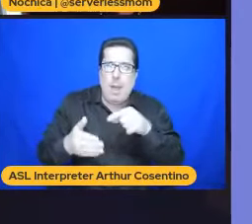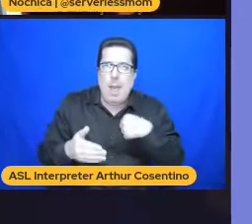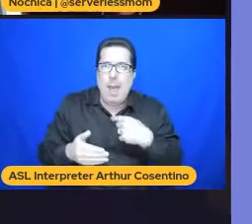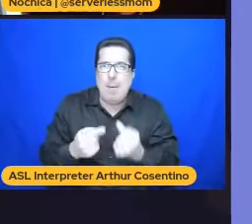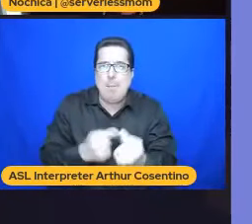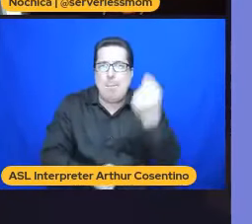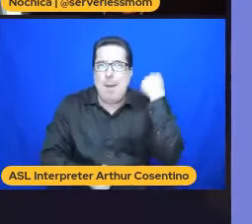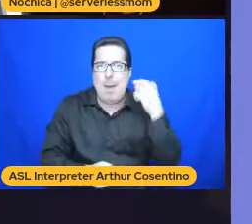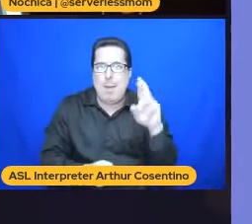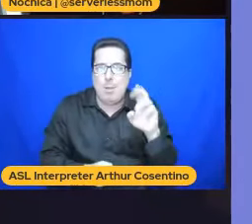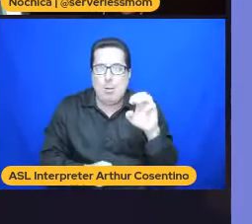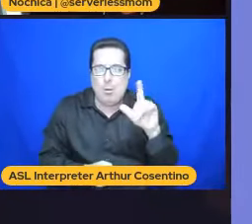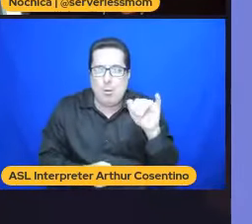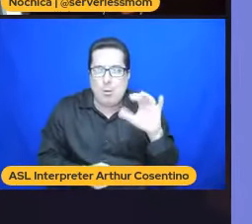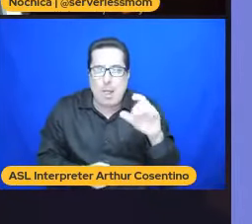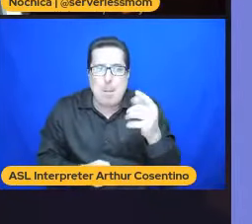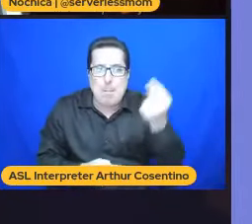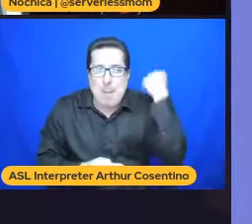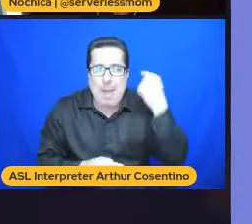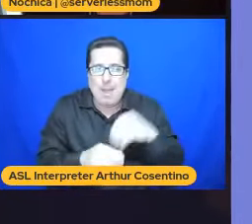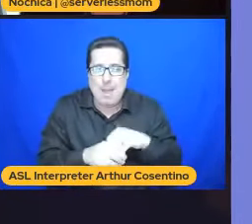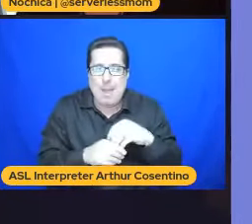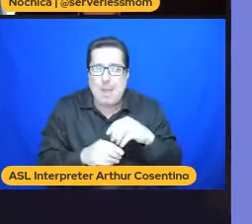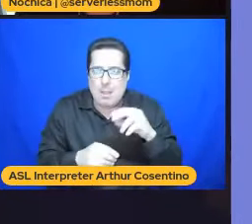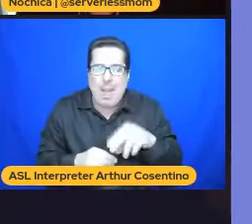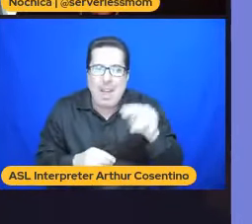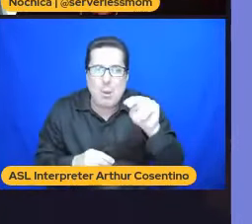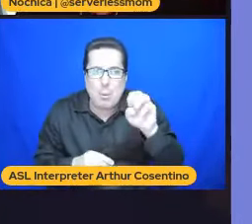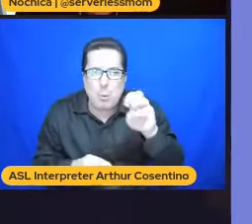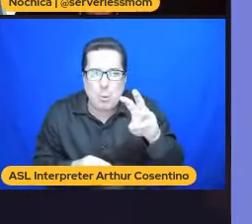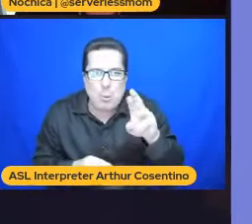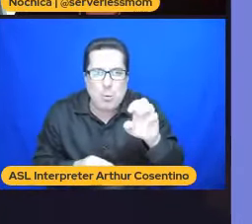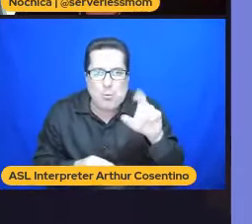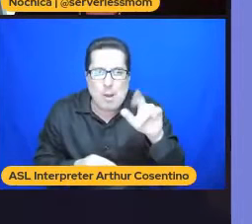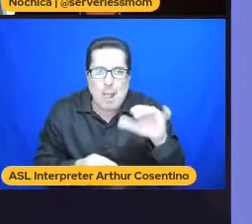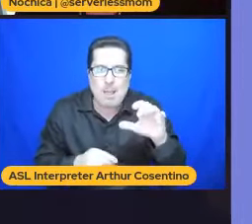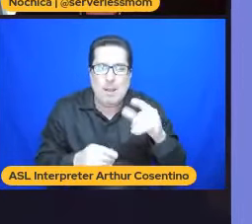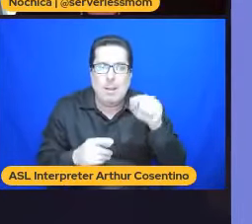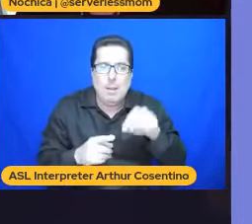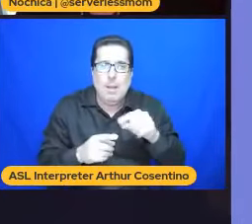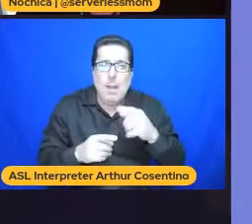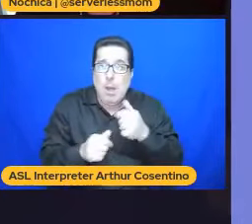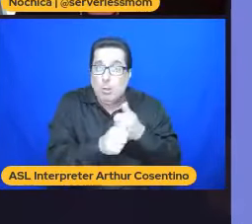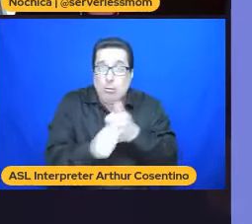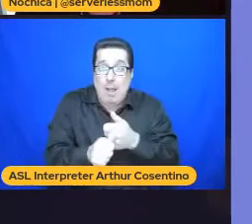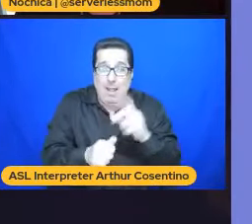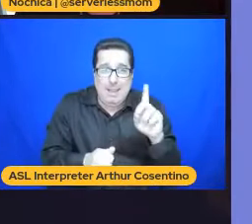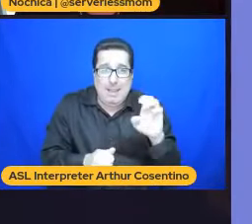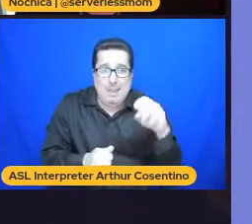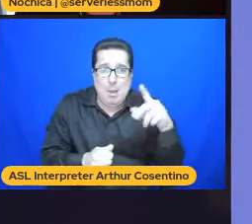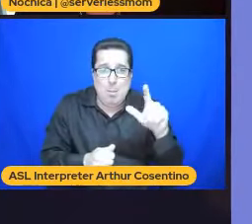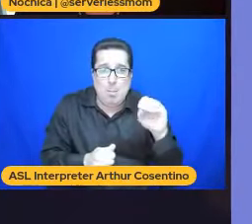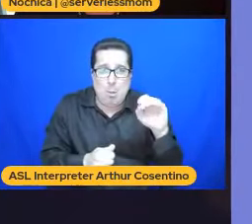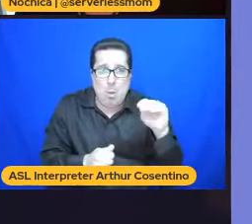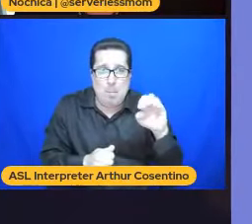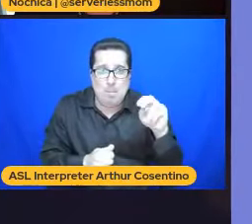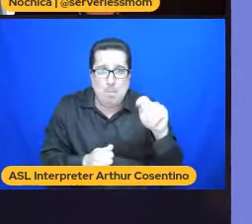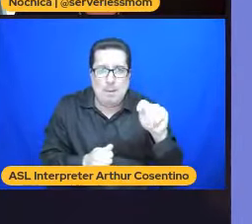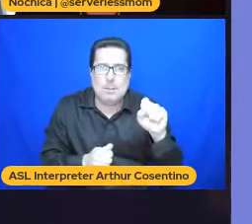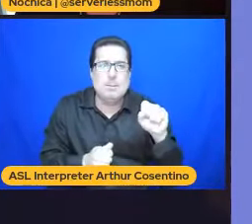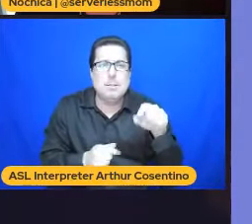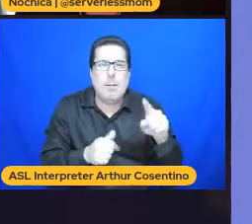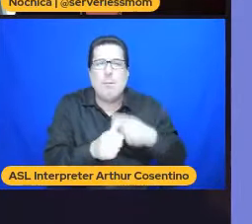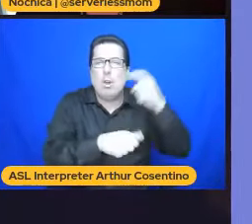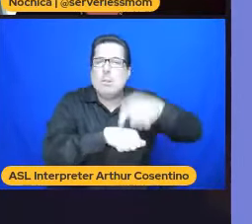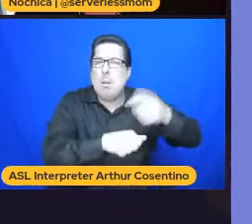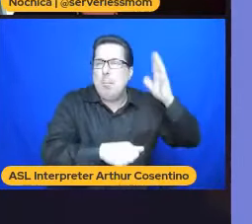day, when New Relic first had a concept of tracking deployments, let's talk about how we did it